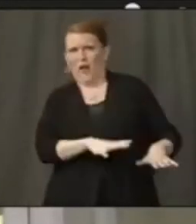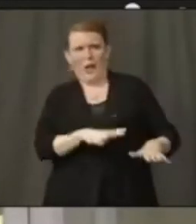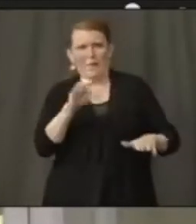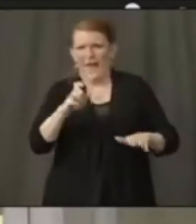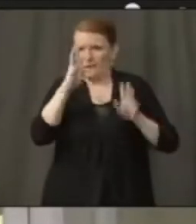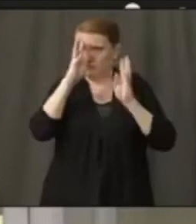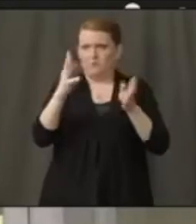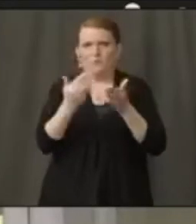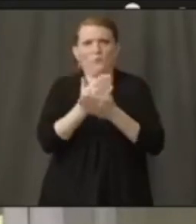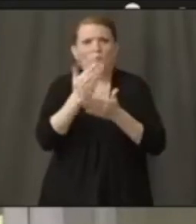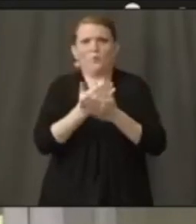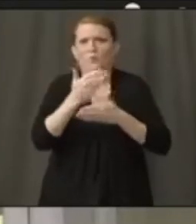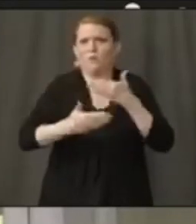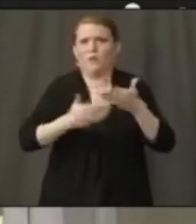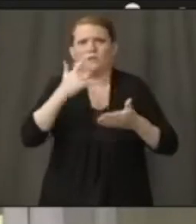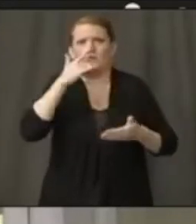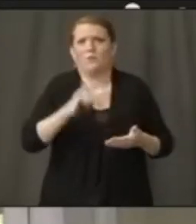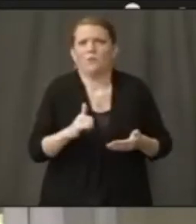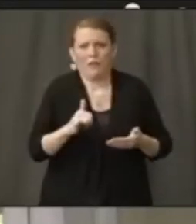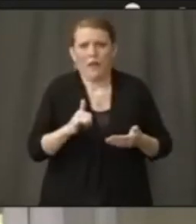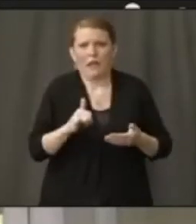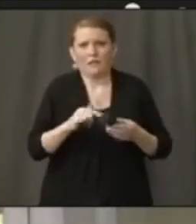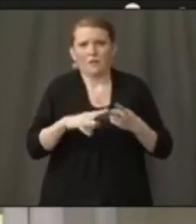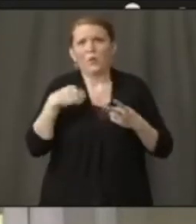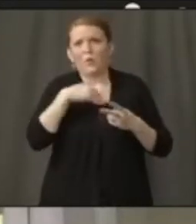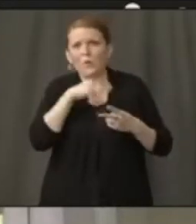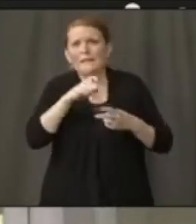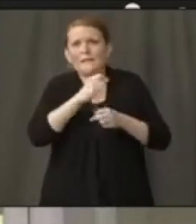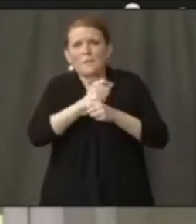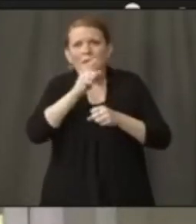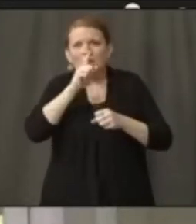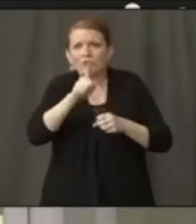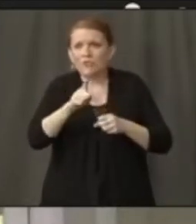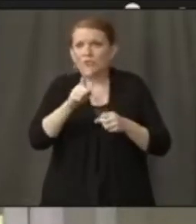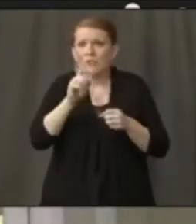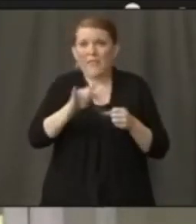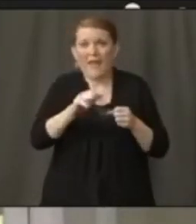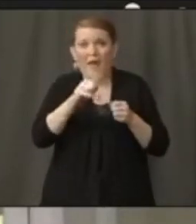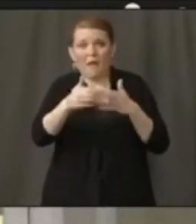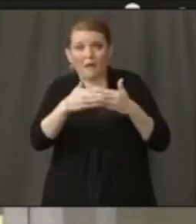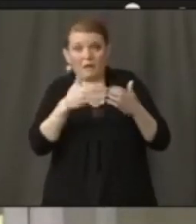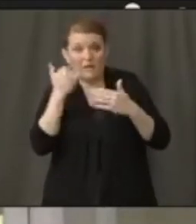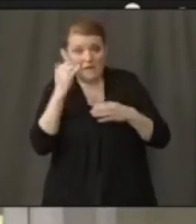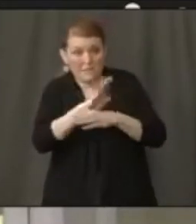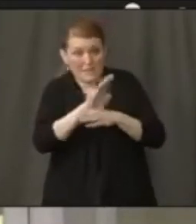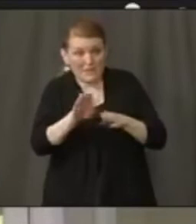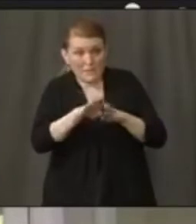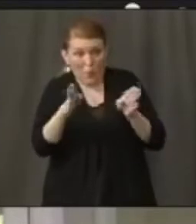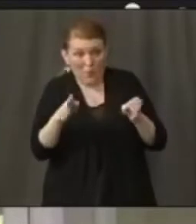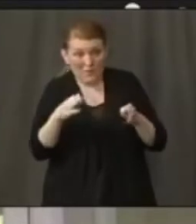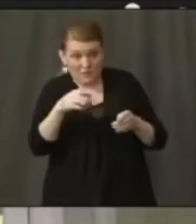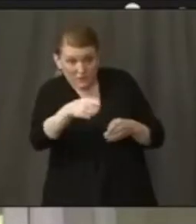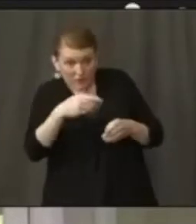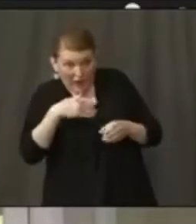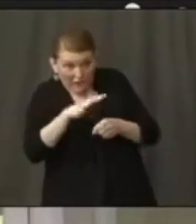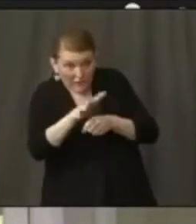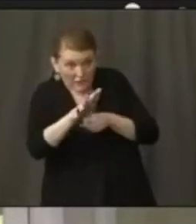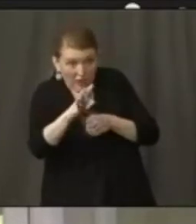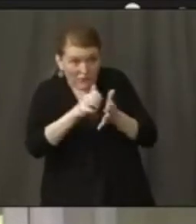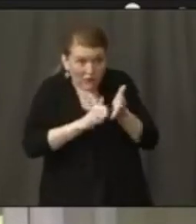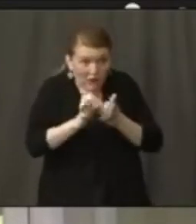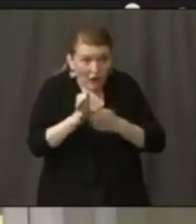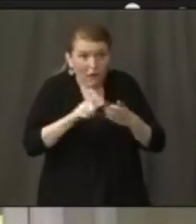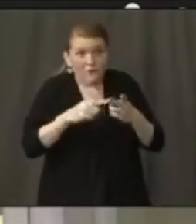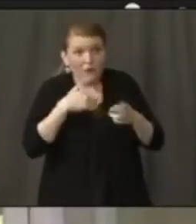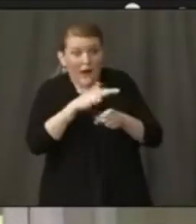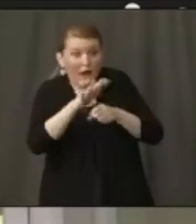ensure everyone has access to adequate levels of masks, gloves, and cleaners to sustain a 7-day operation. And we will need